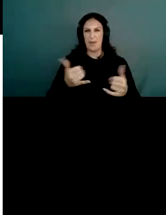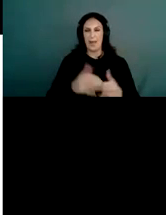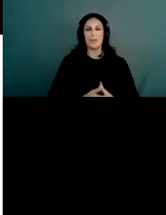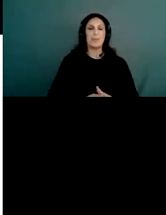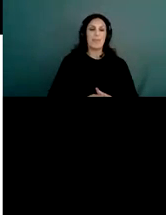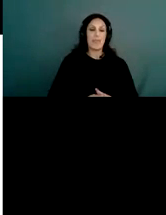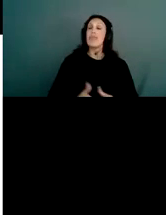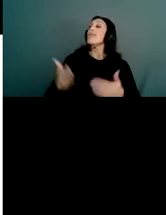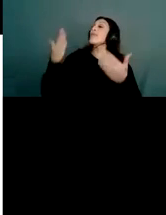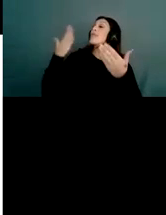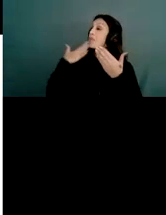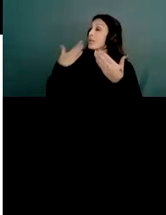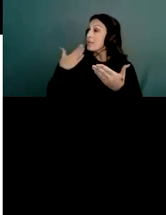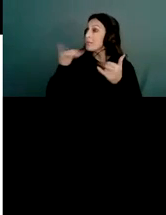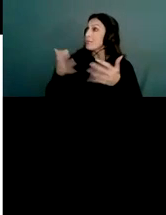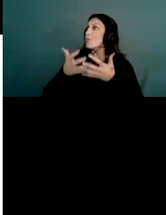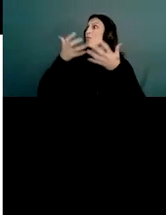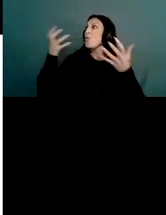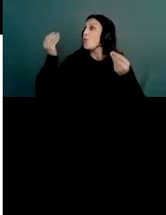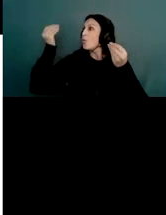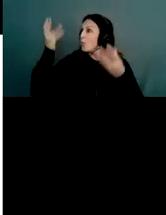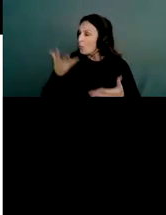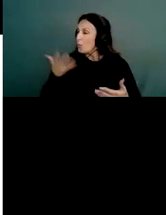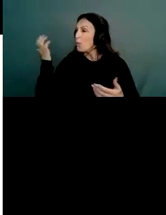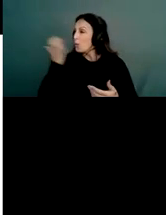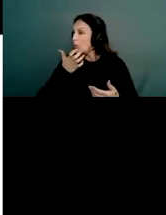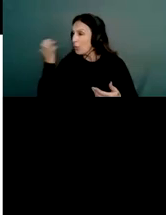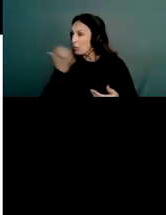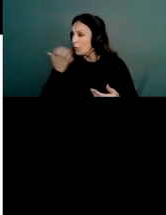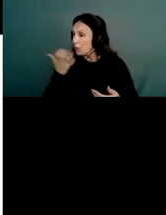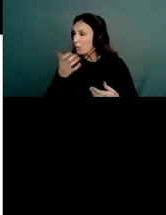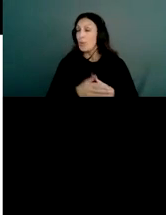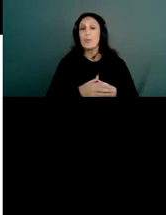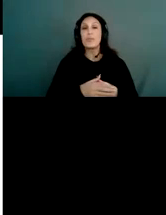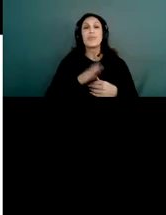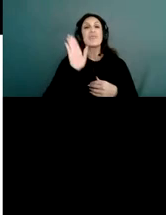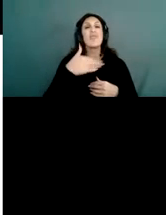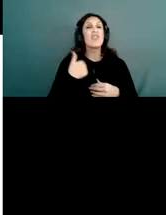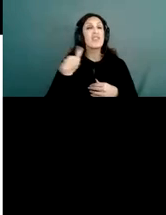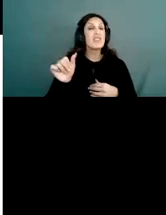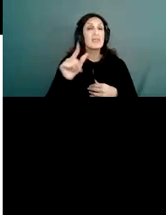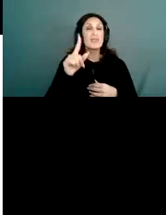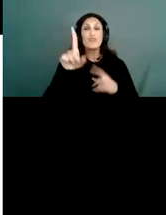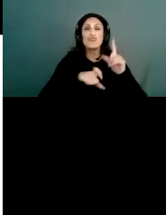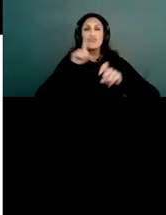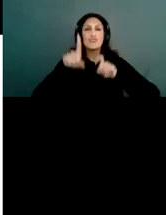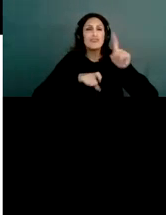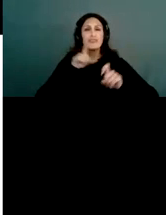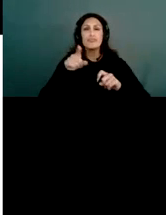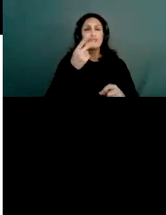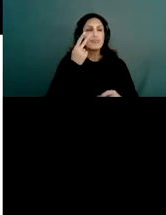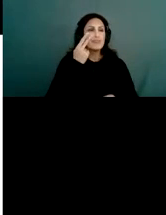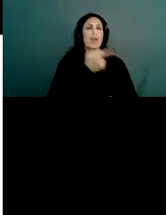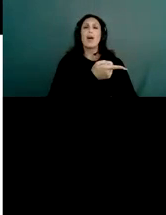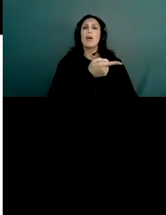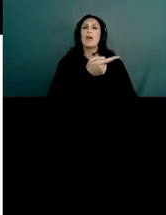lot of really great information. Families, if you have any questions about something that you saw in this portion